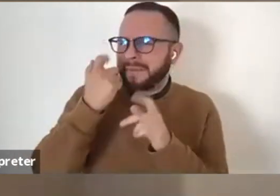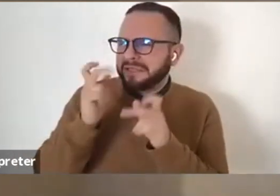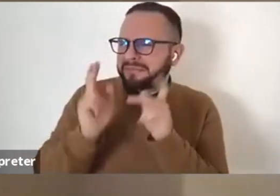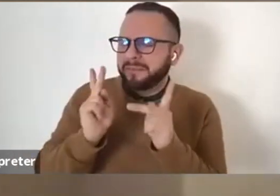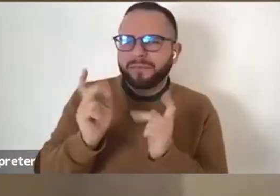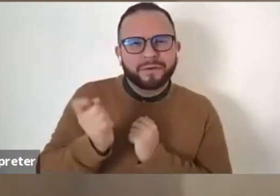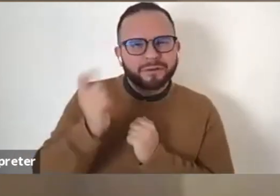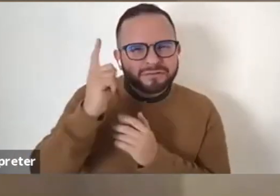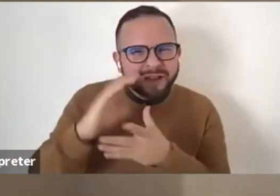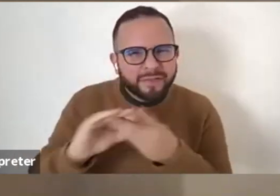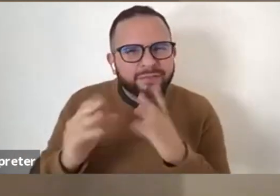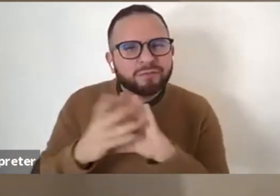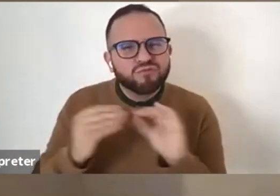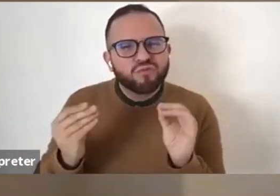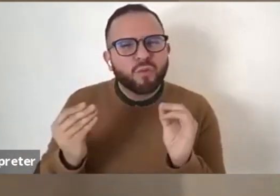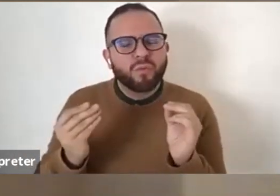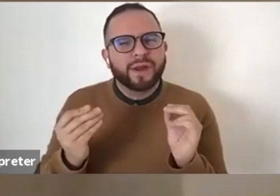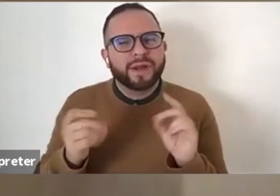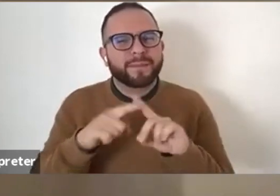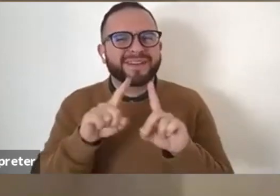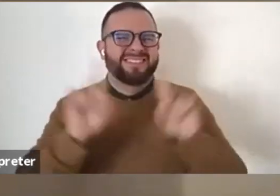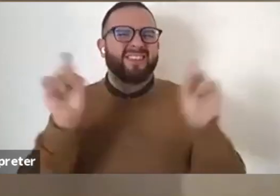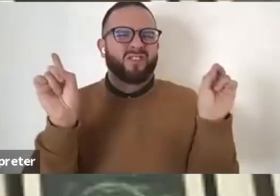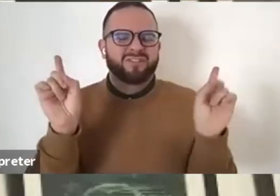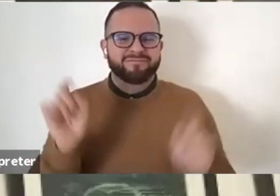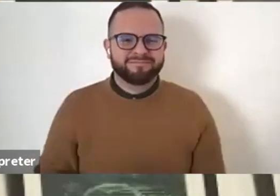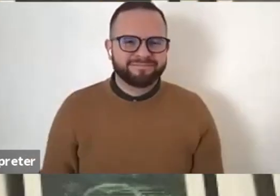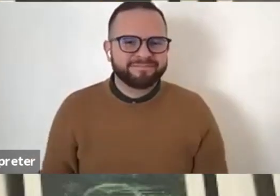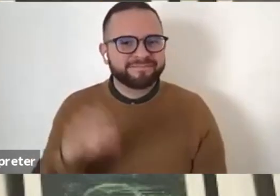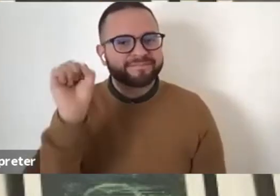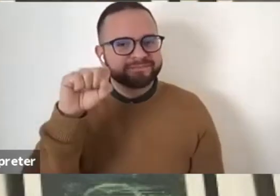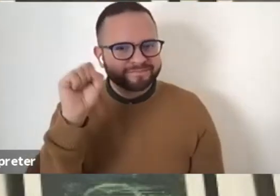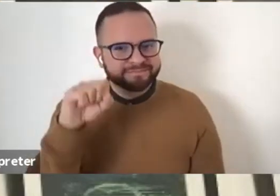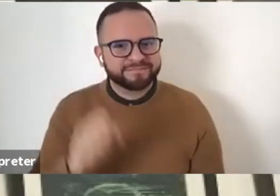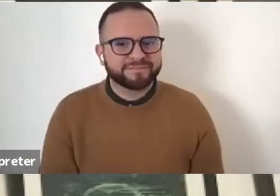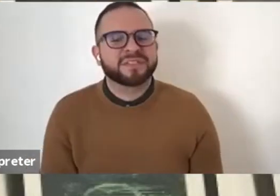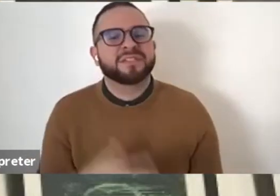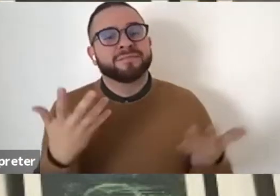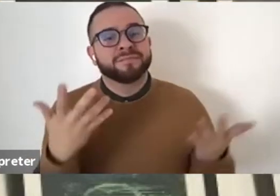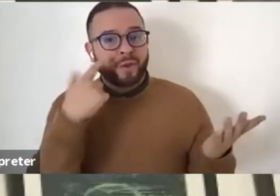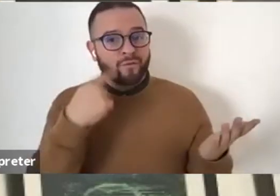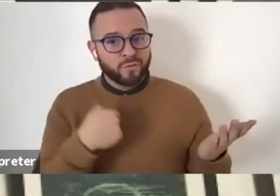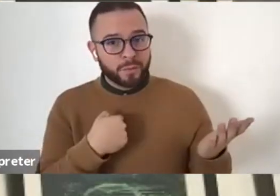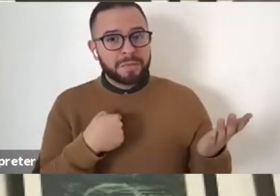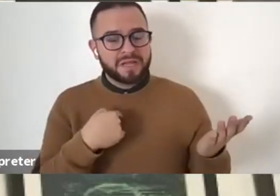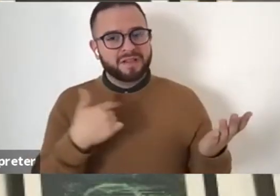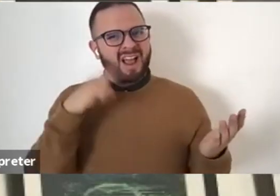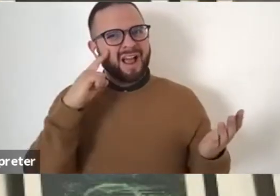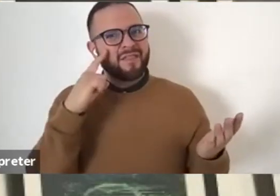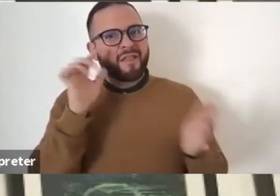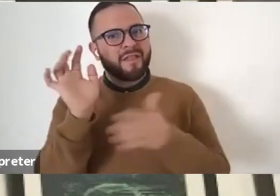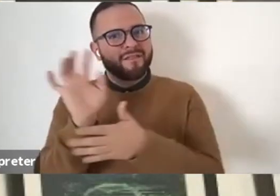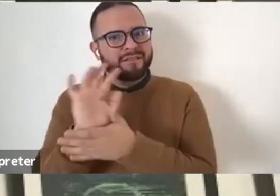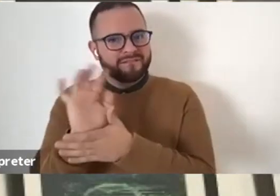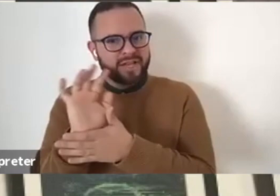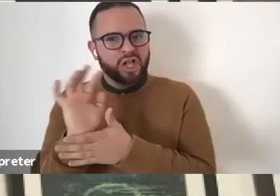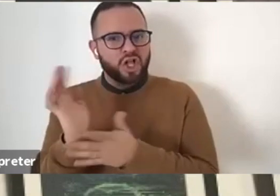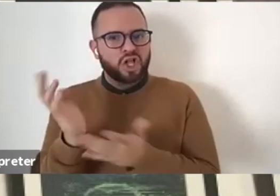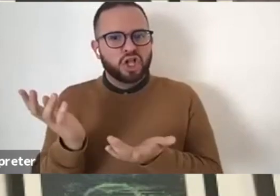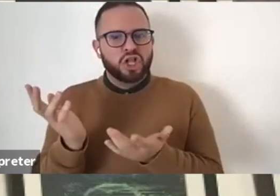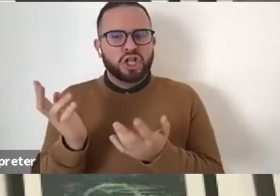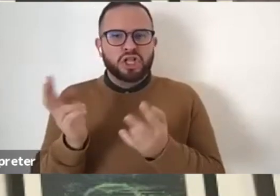story stays with them. Yeah. Yeah, so for me, I thought the film was